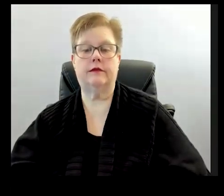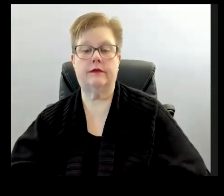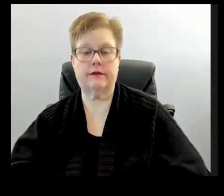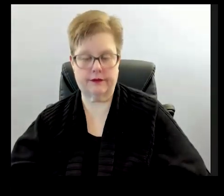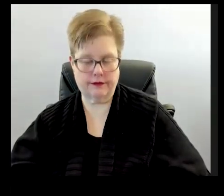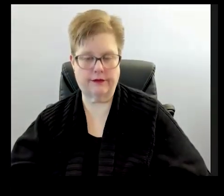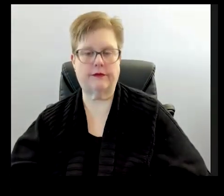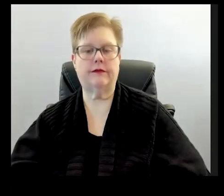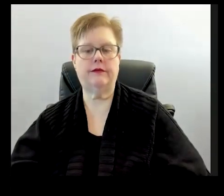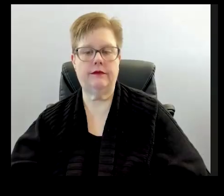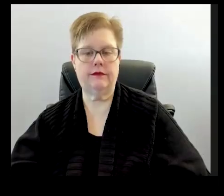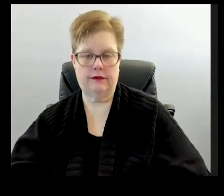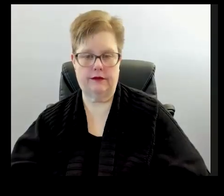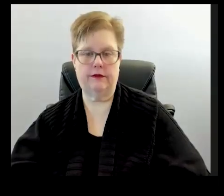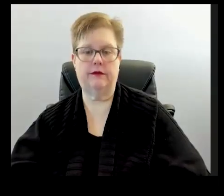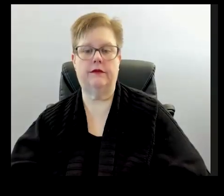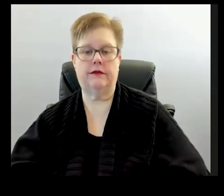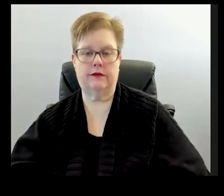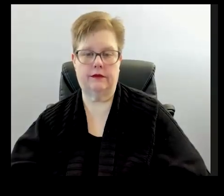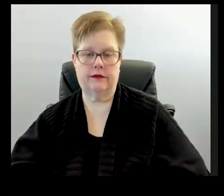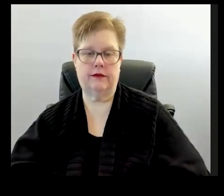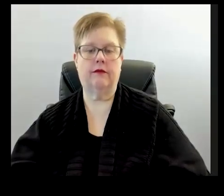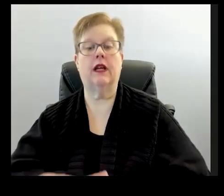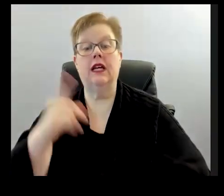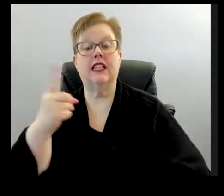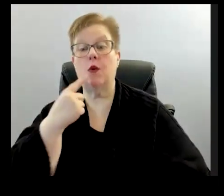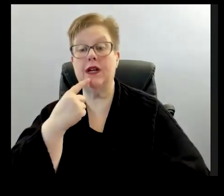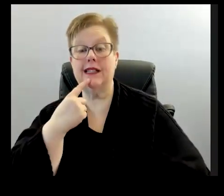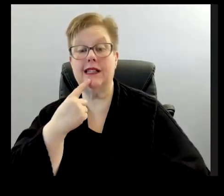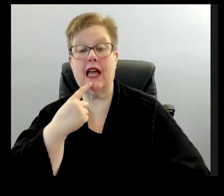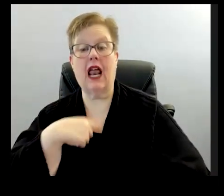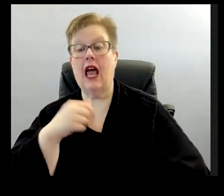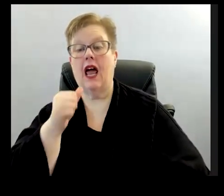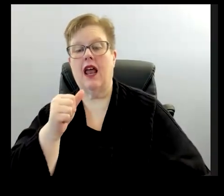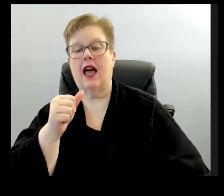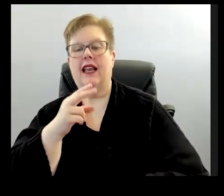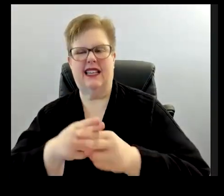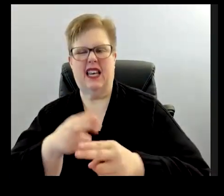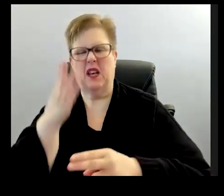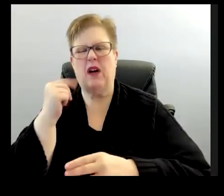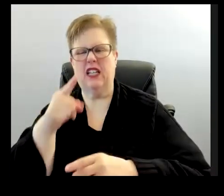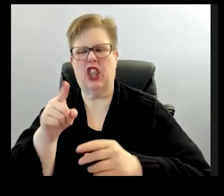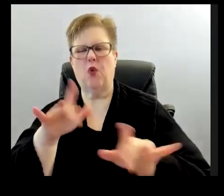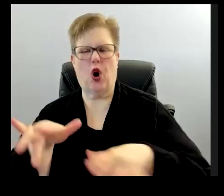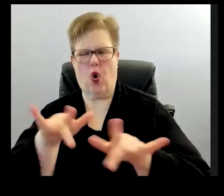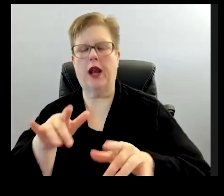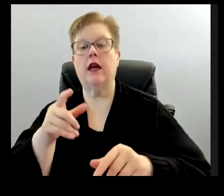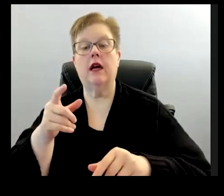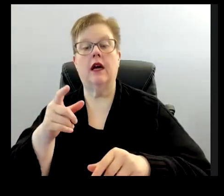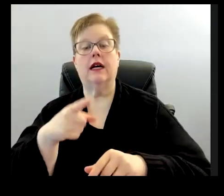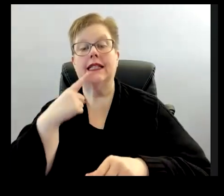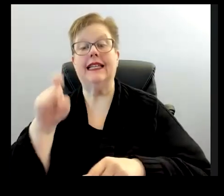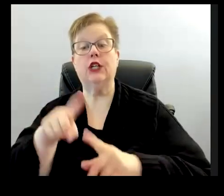Yes, indeed. Yes, and someone just said, I'm not going to name you just because of the recording, but someone just said that they need